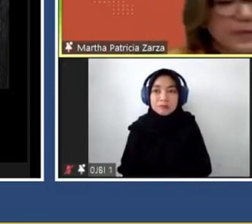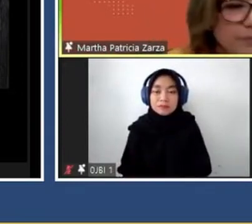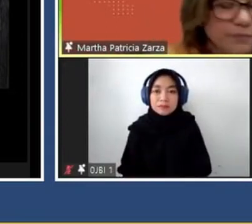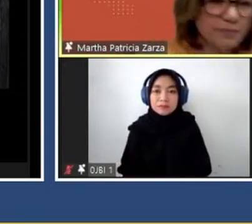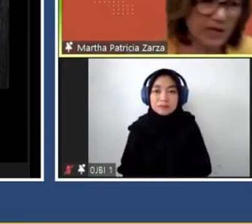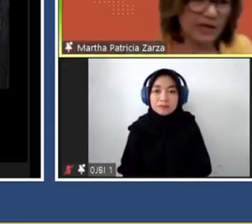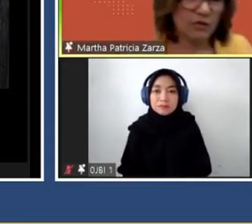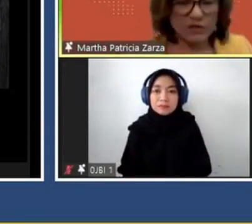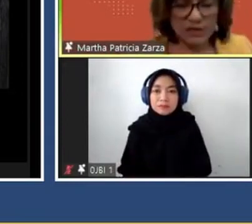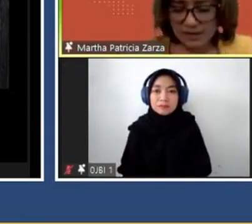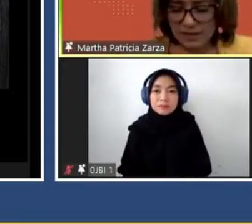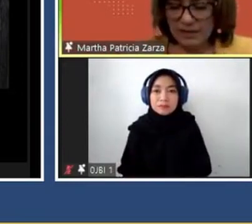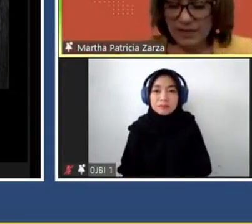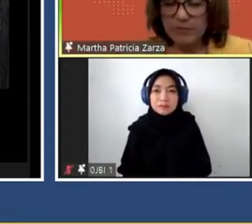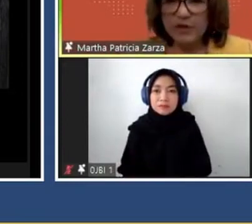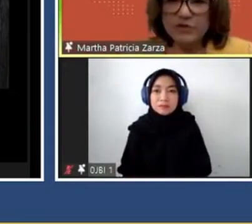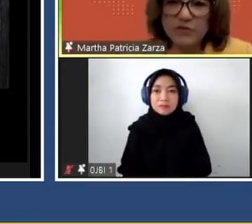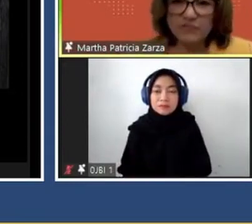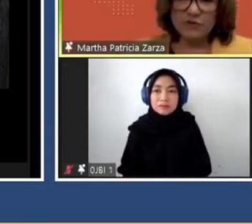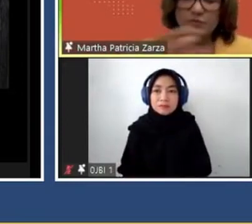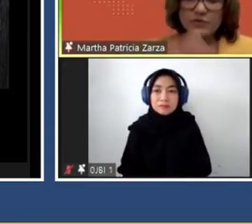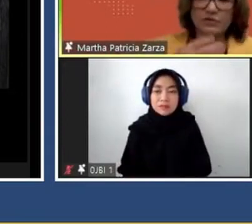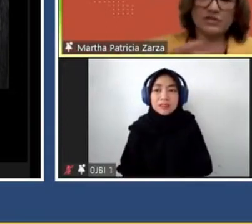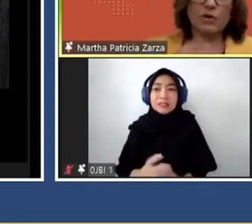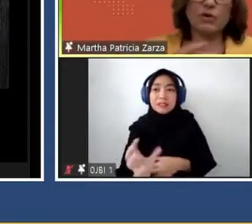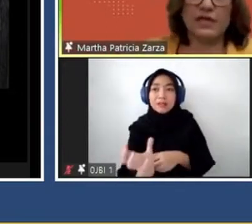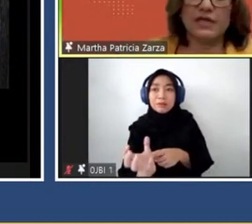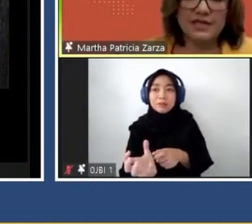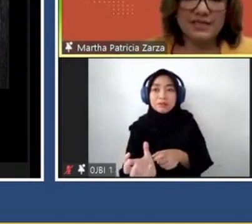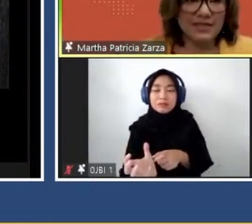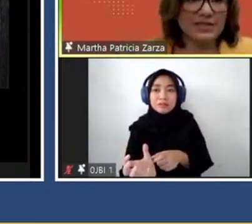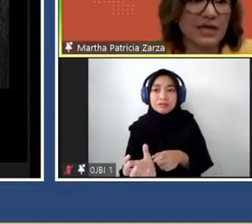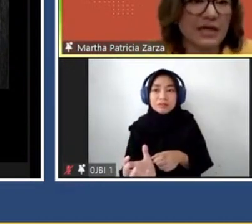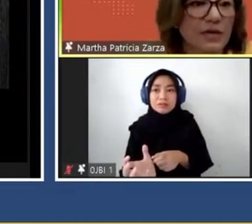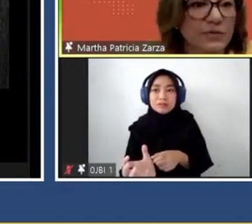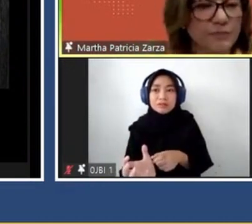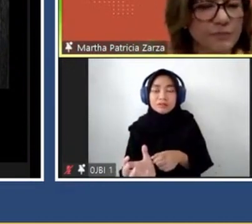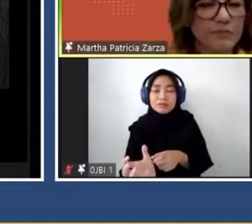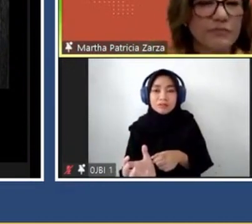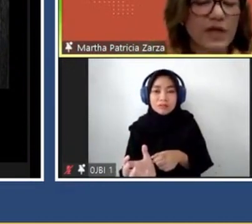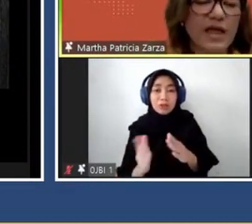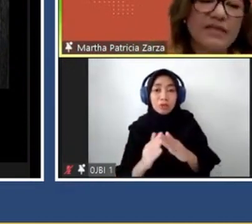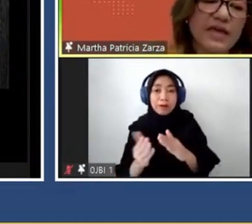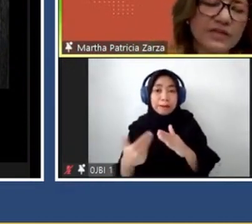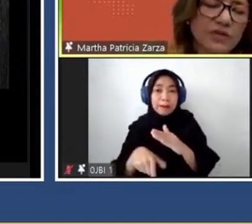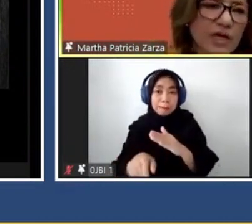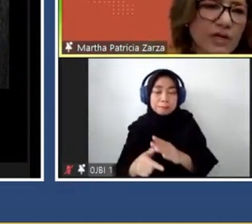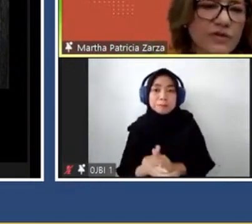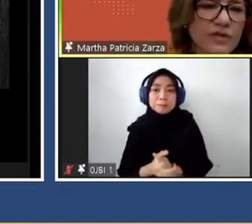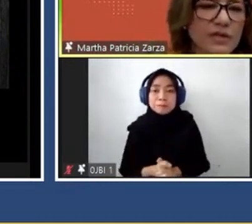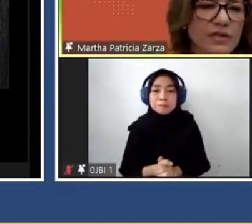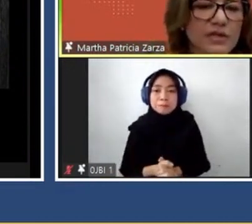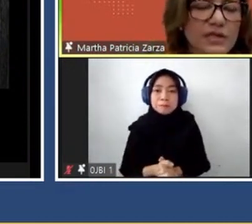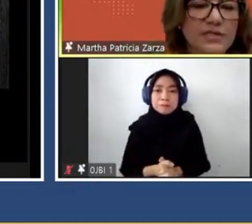day. And obviously the health, because of the fumes or the smoke that is inside the house. They talk